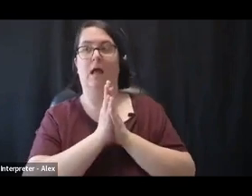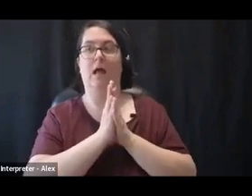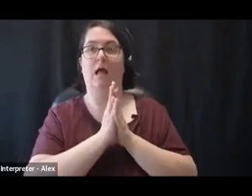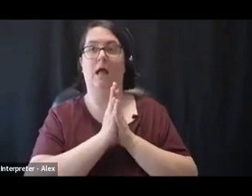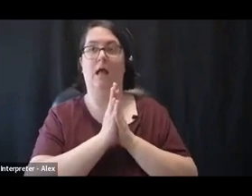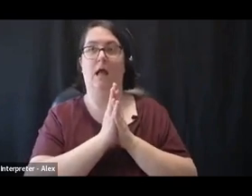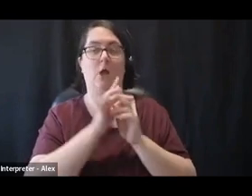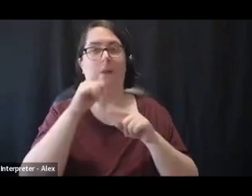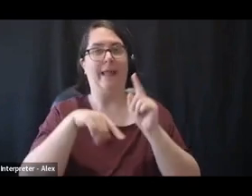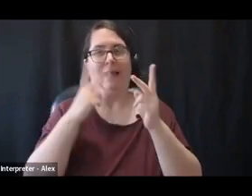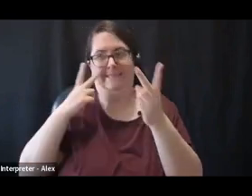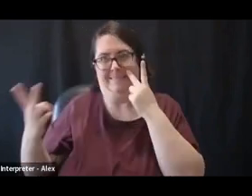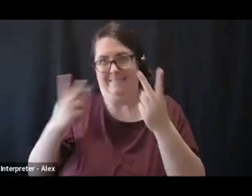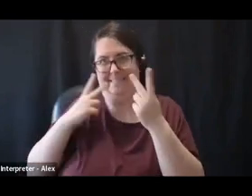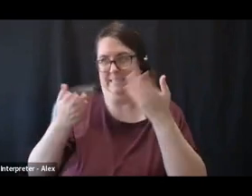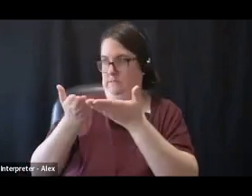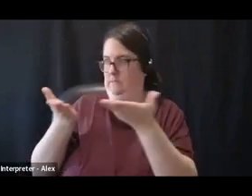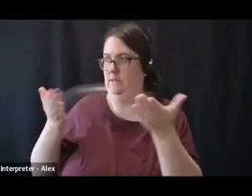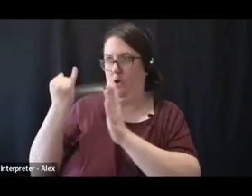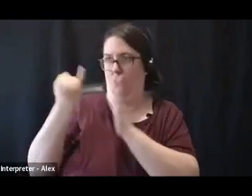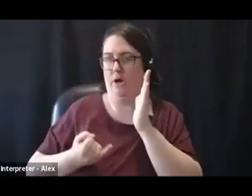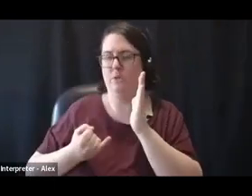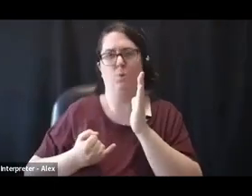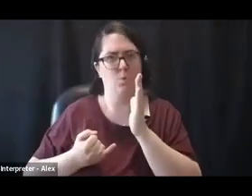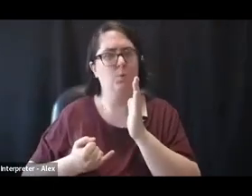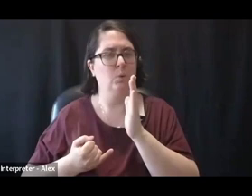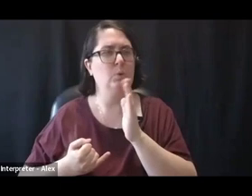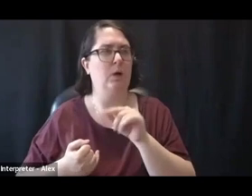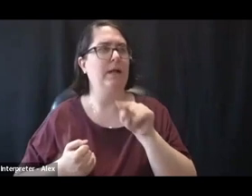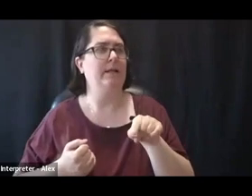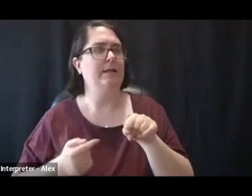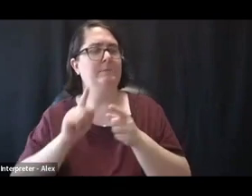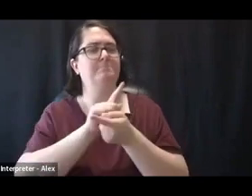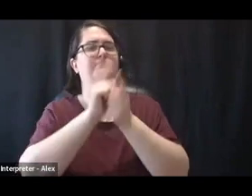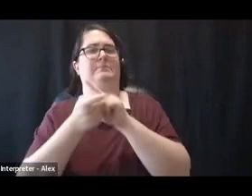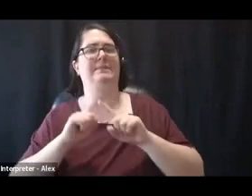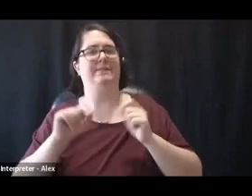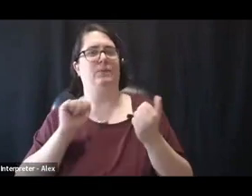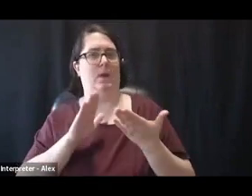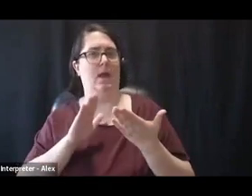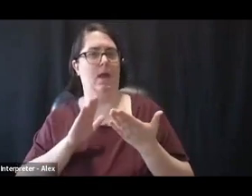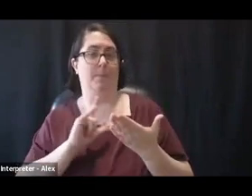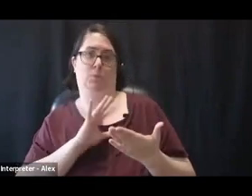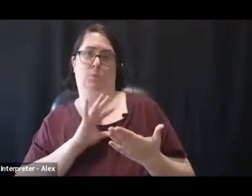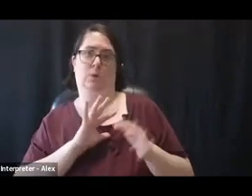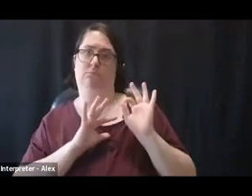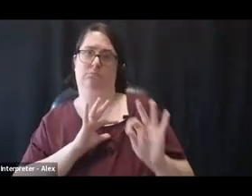come in to see the show, this was a really excellent alternative, because it